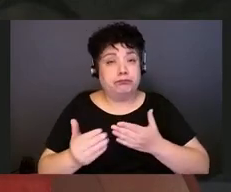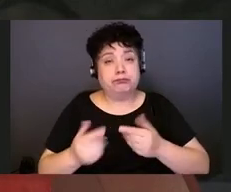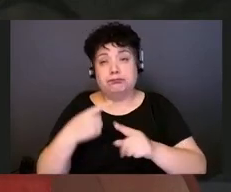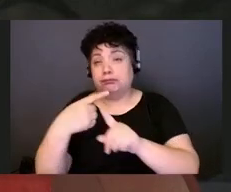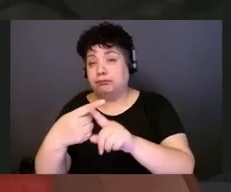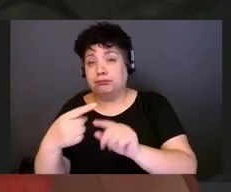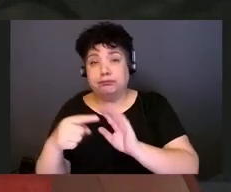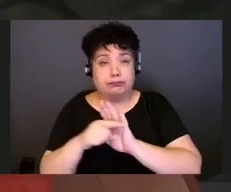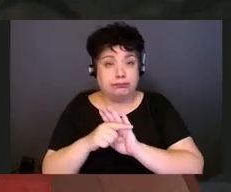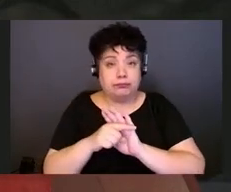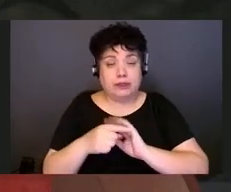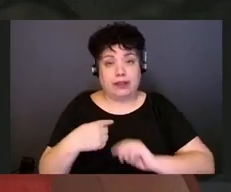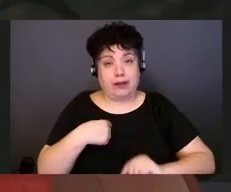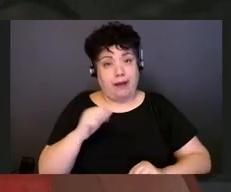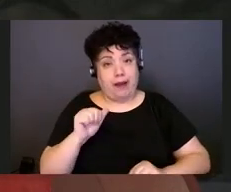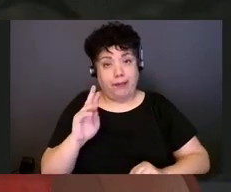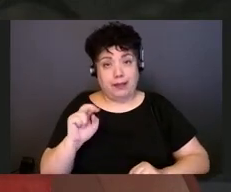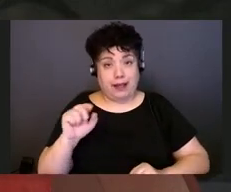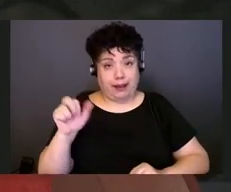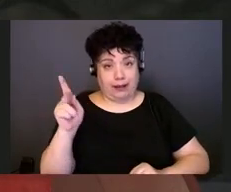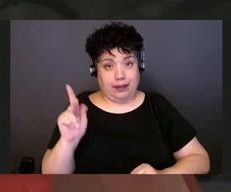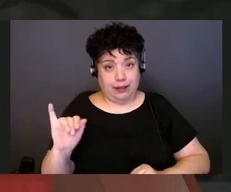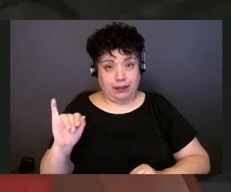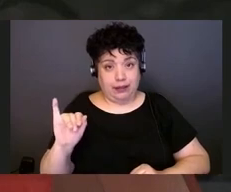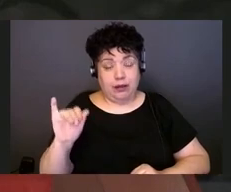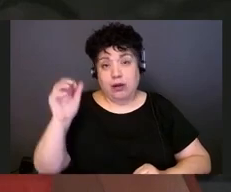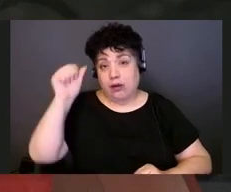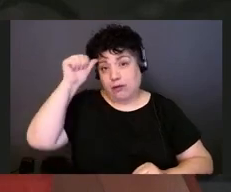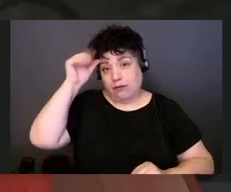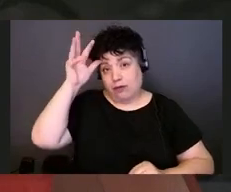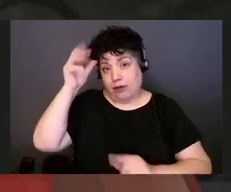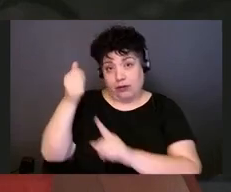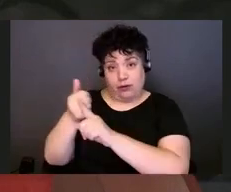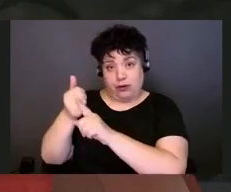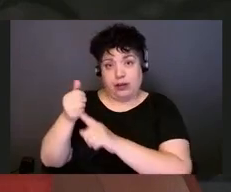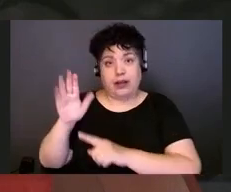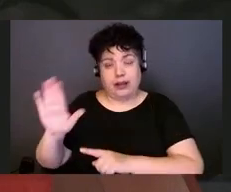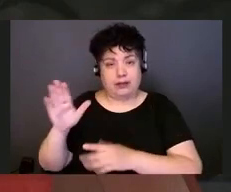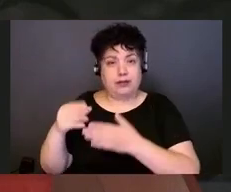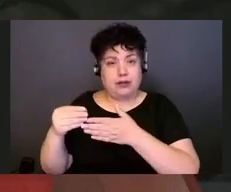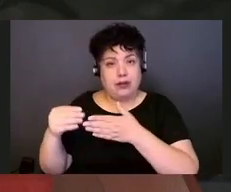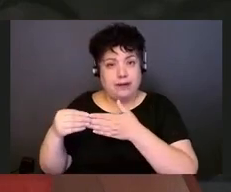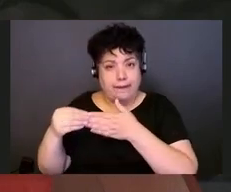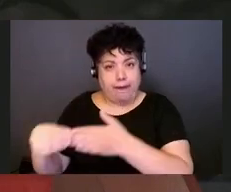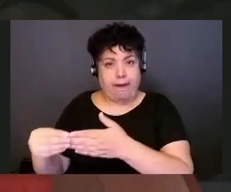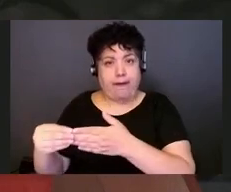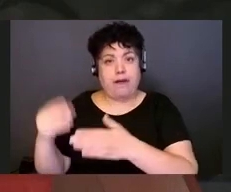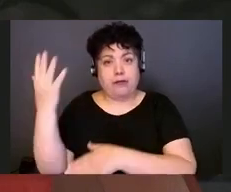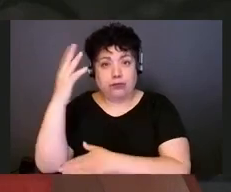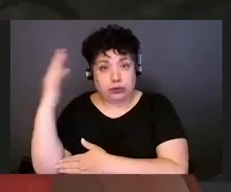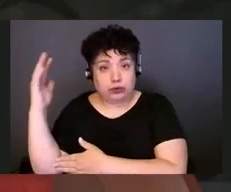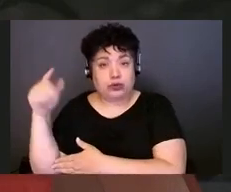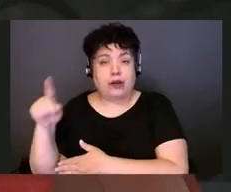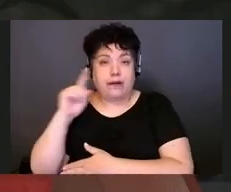am Abenaki. My father was a guide in the bush for hunting and fishing.